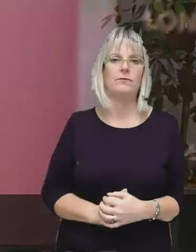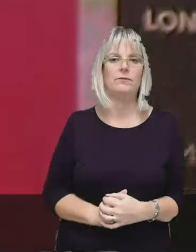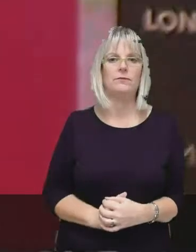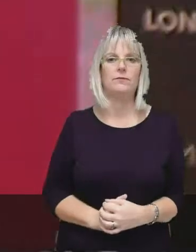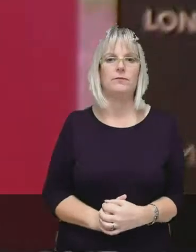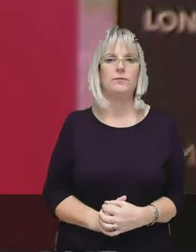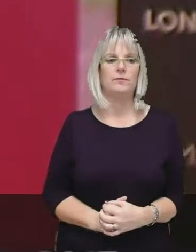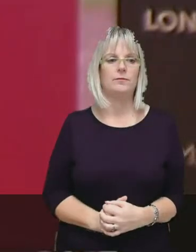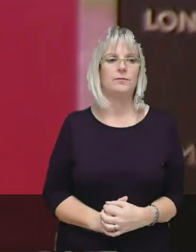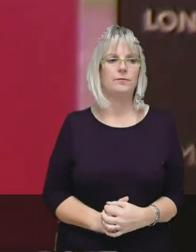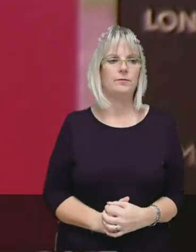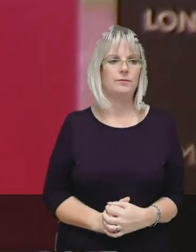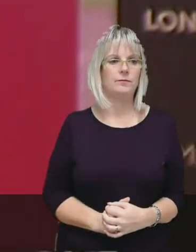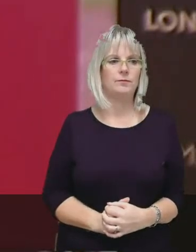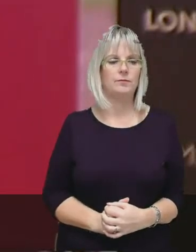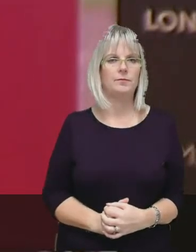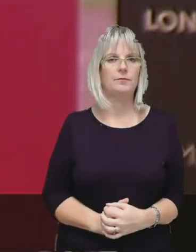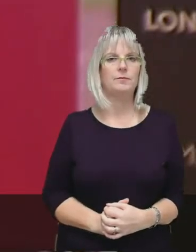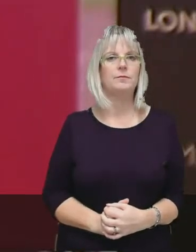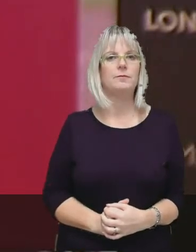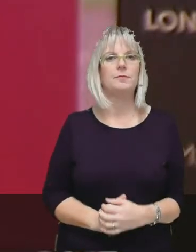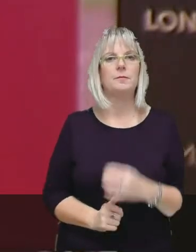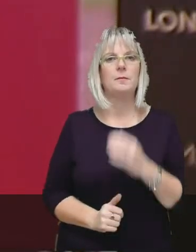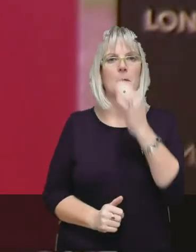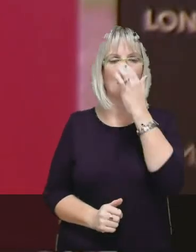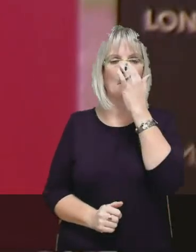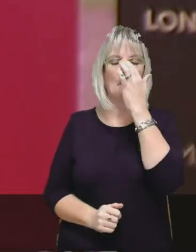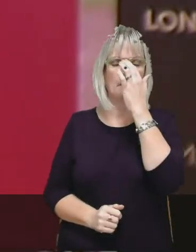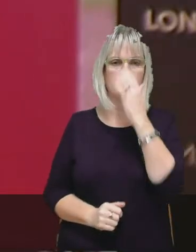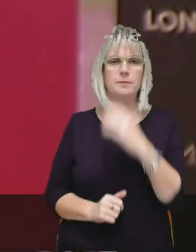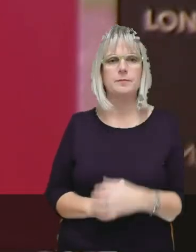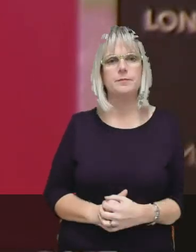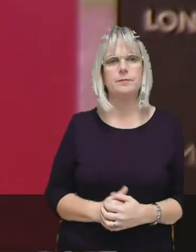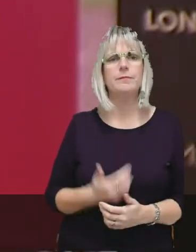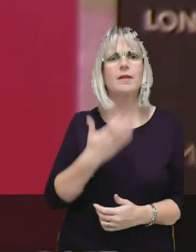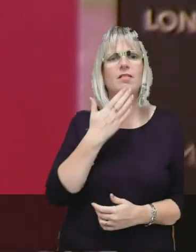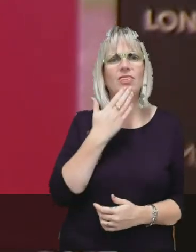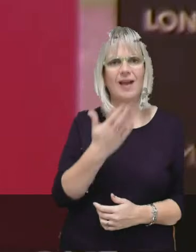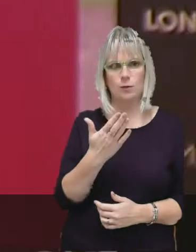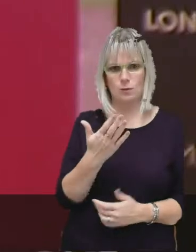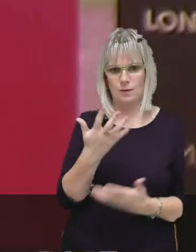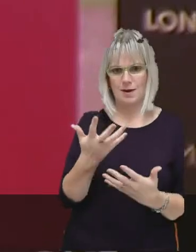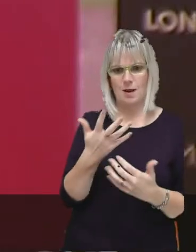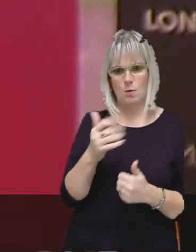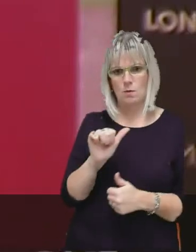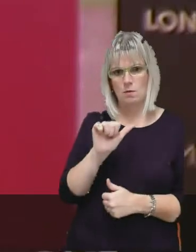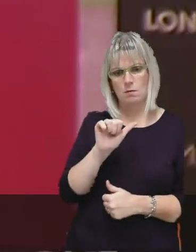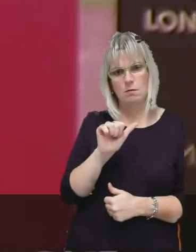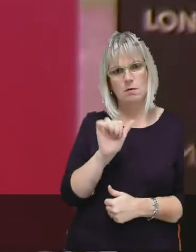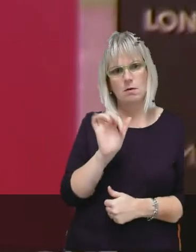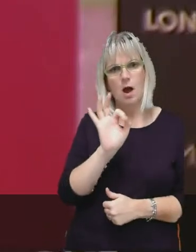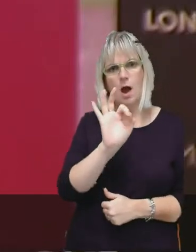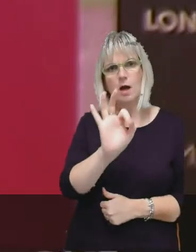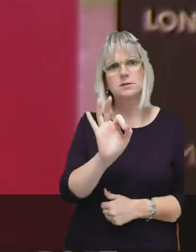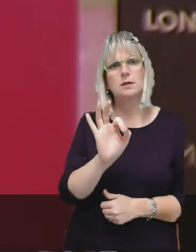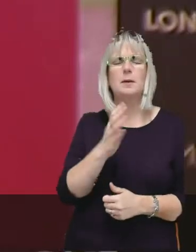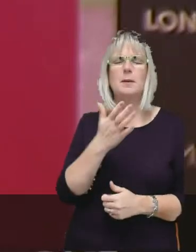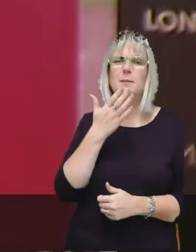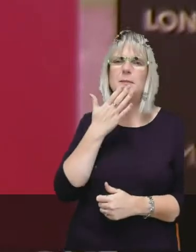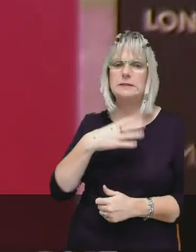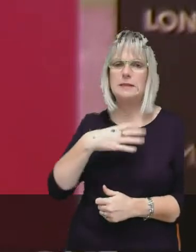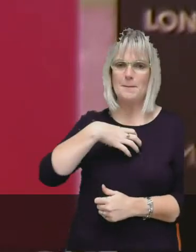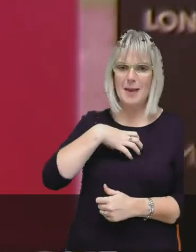Thank you, Mr. Mayor. Can I please ask the members and the Mayor to be very succinct so that we